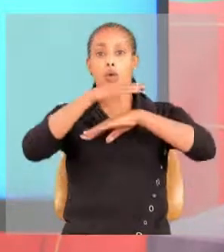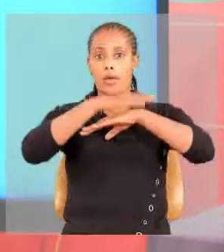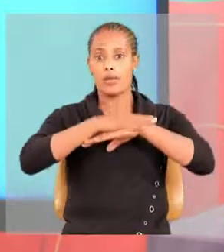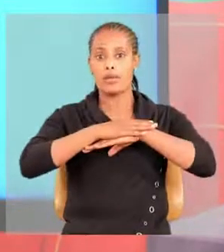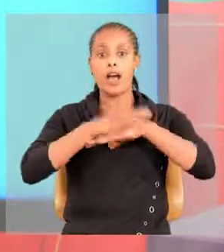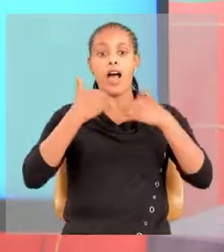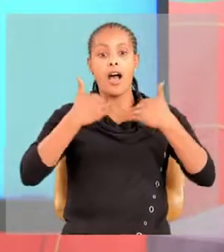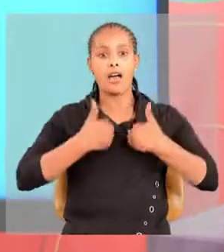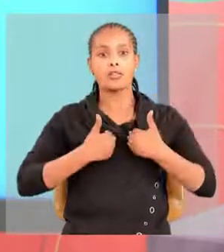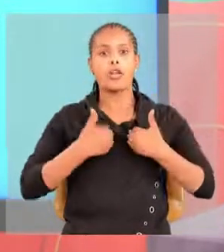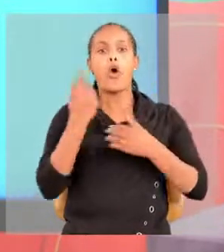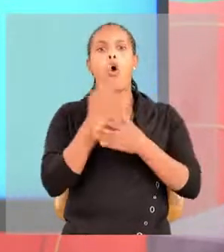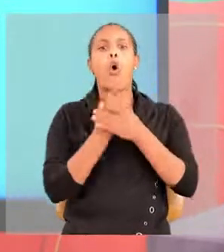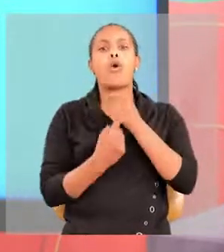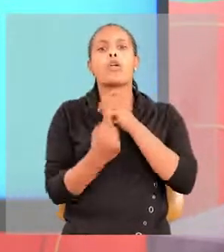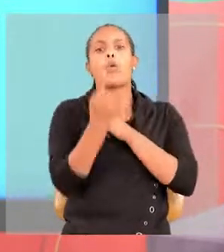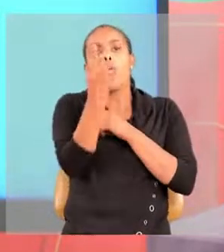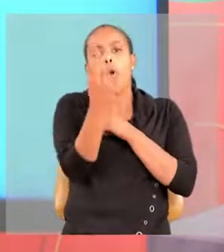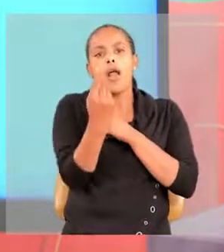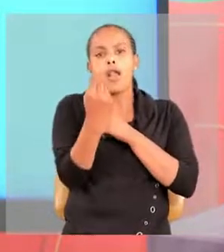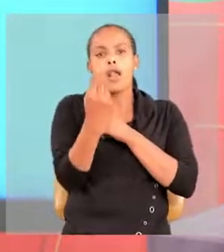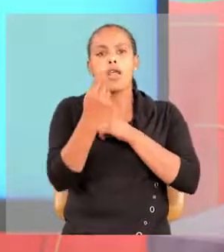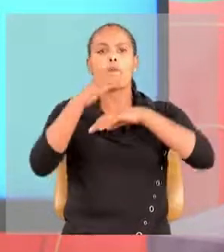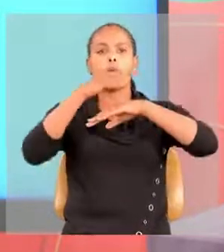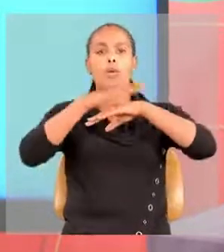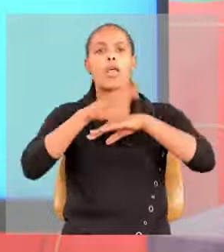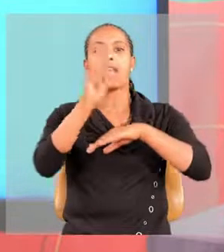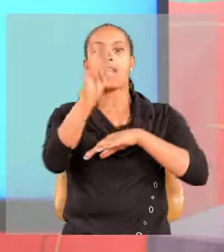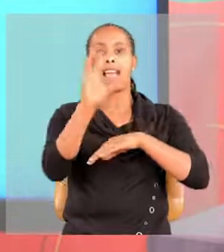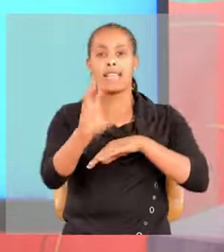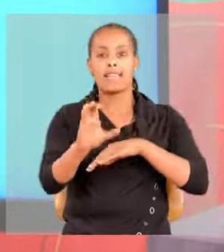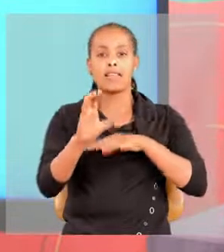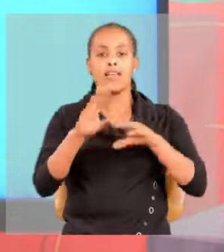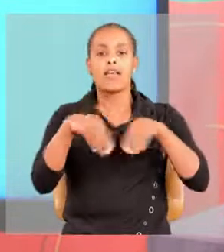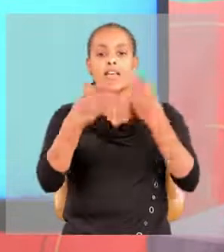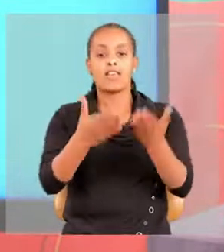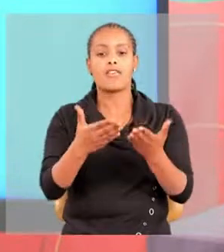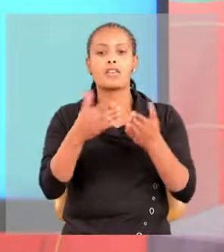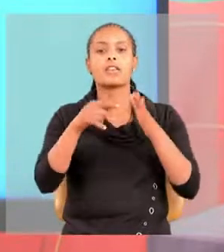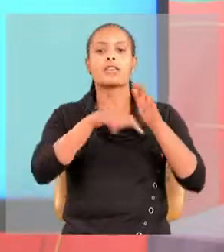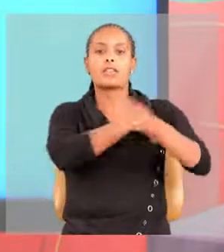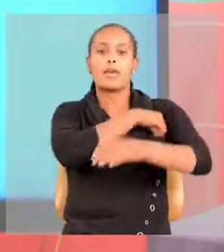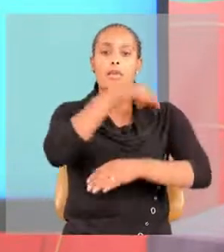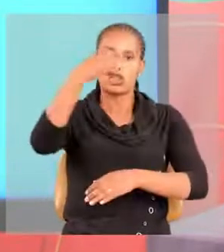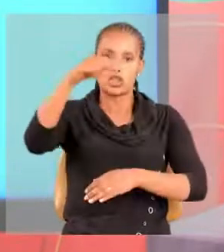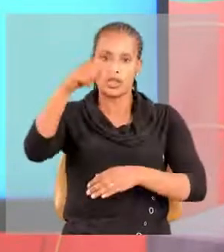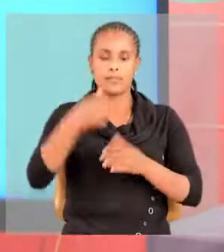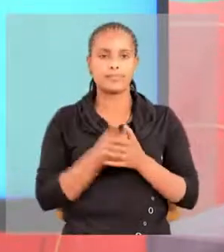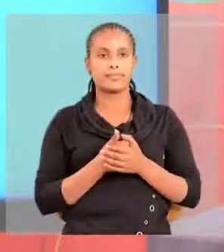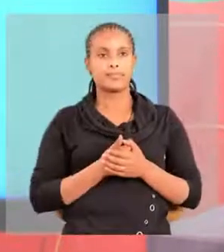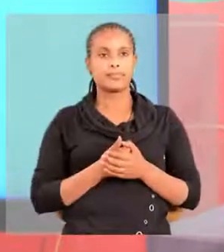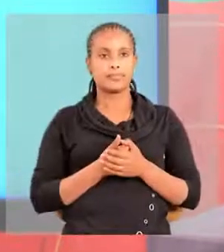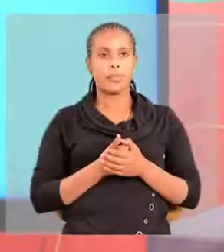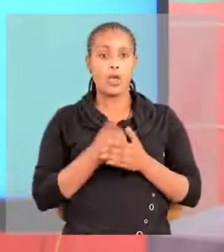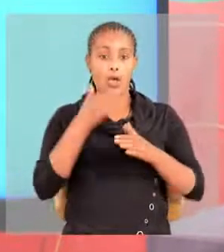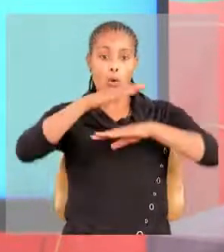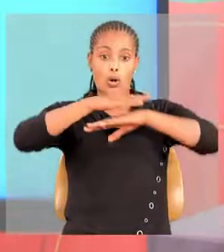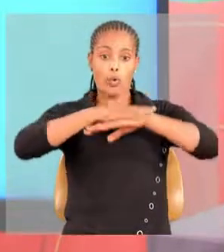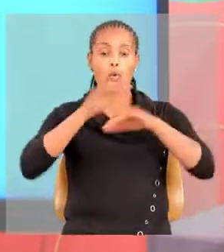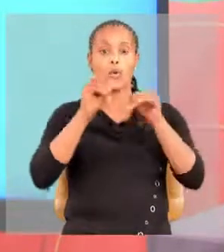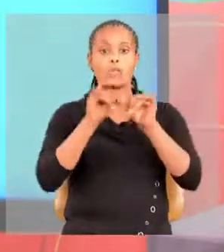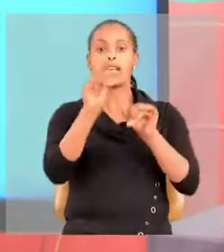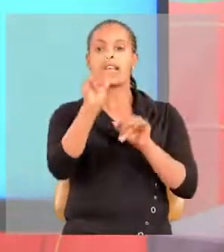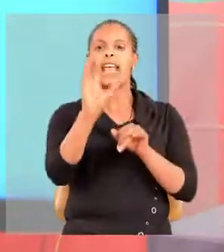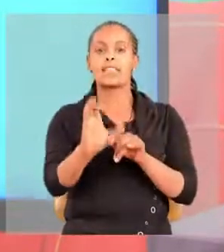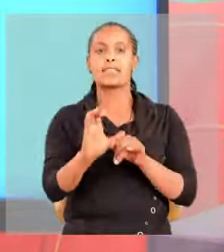equilibrium has only one equilibrium constant at a given temperature. Equilibrium